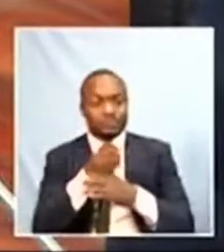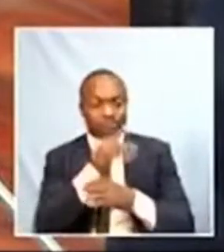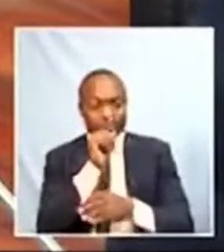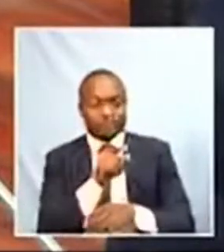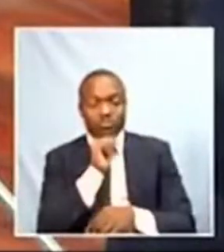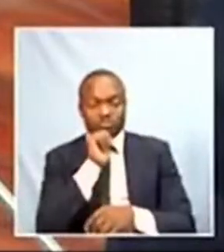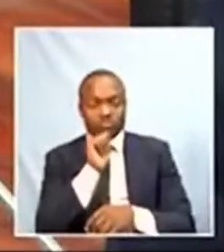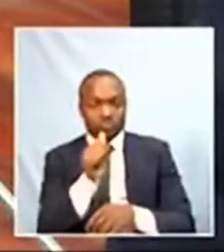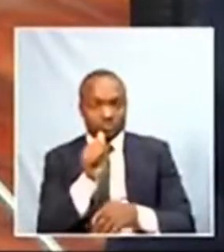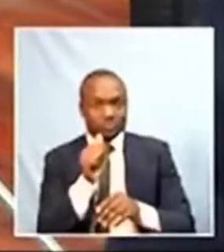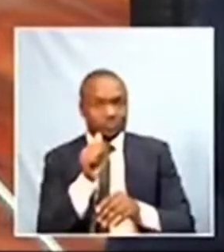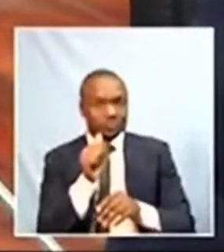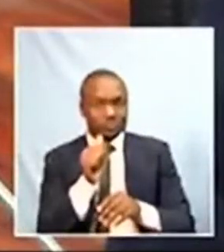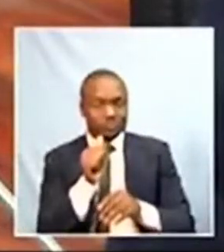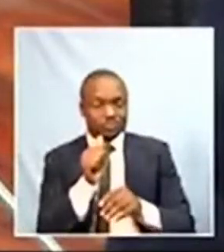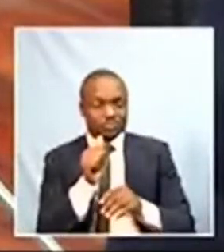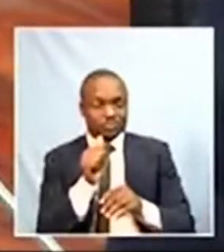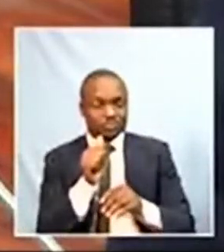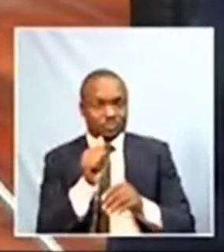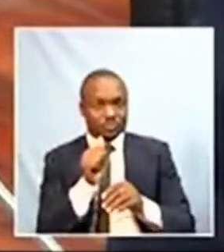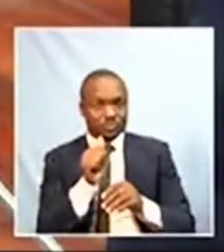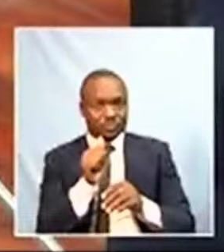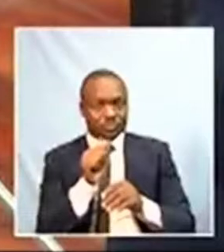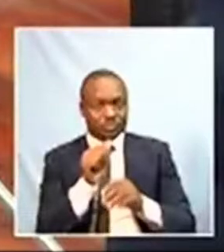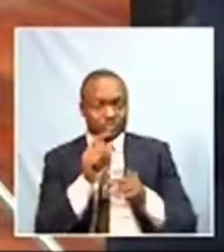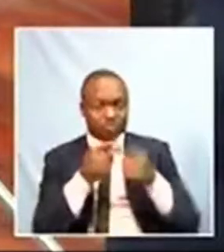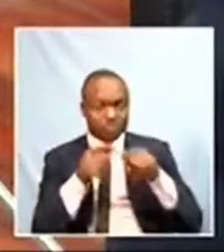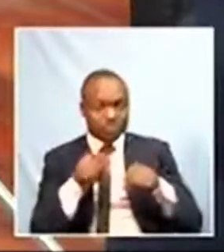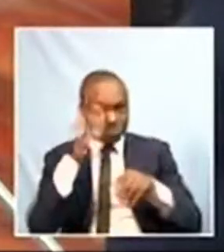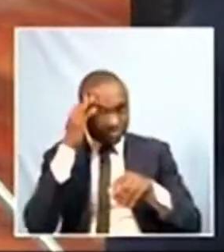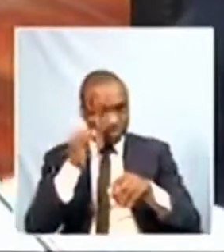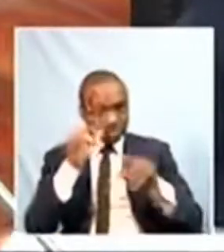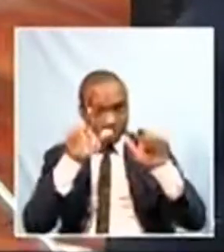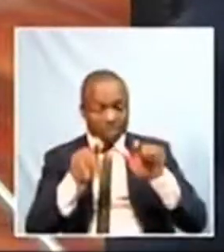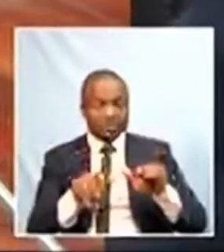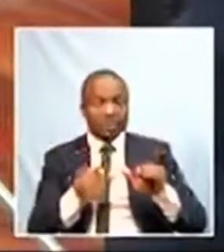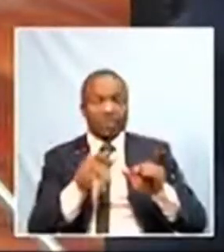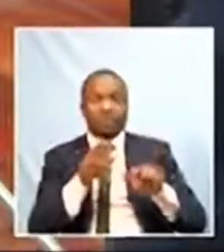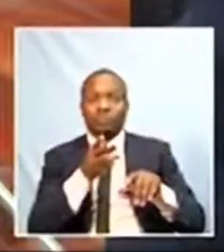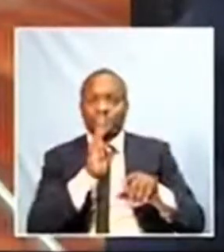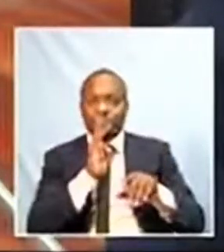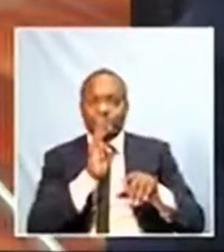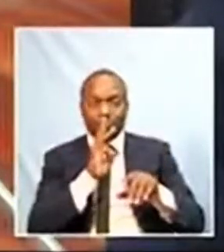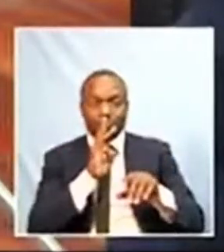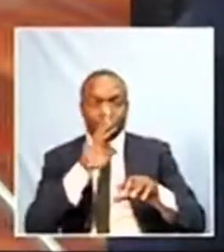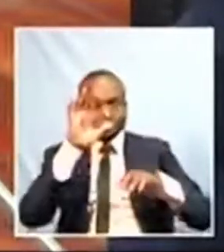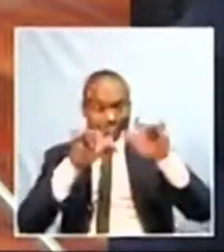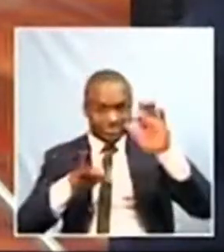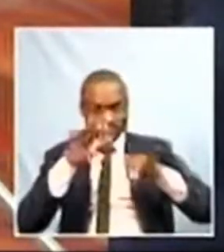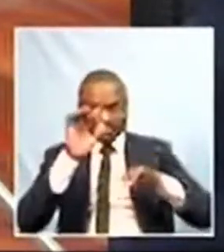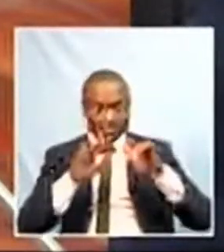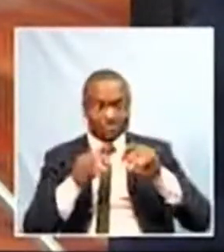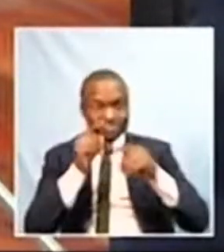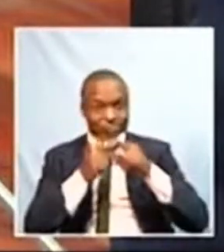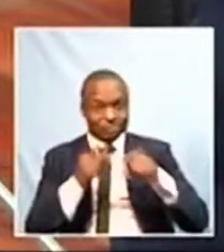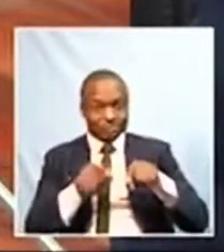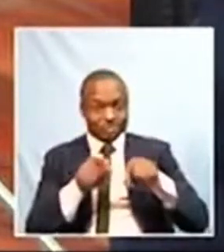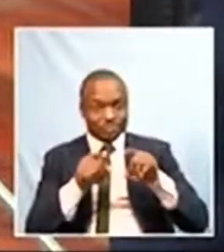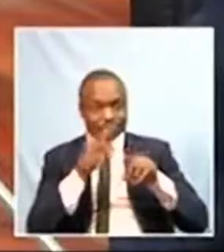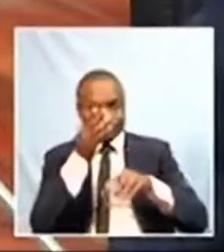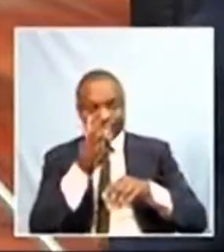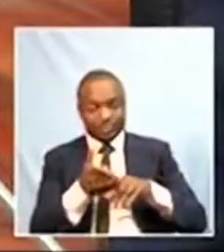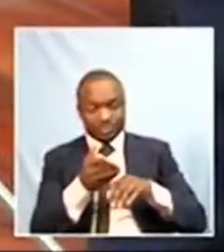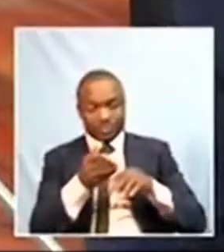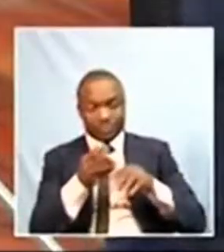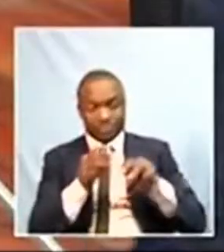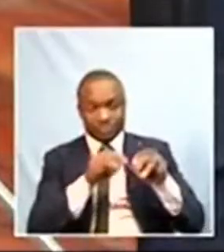not feasible due to low rainfall recorded in the district. Action taken. Chair, management wishes to